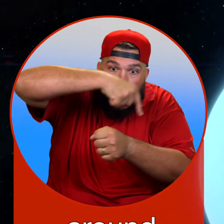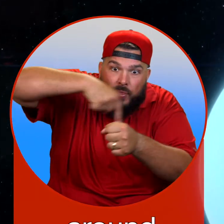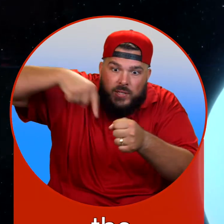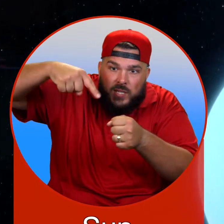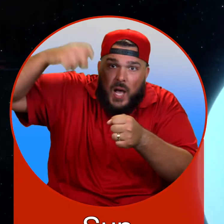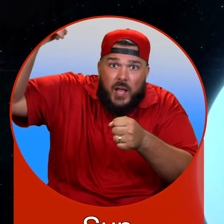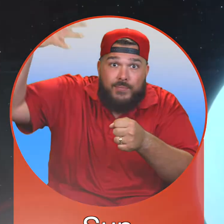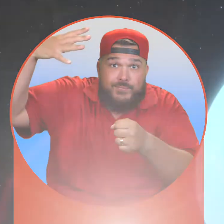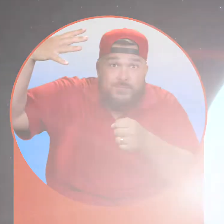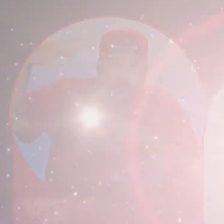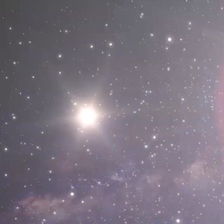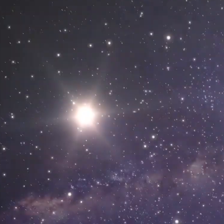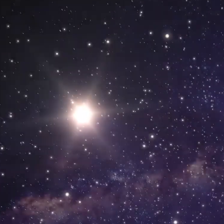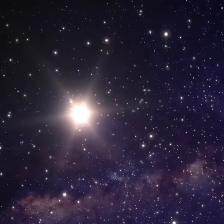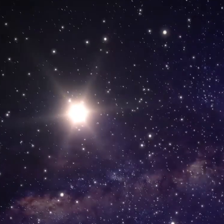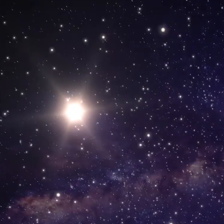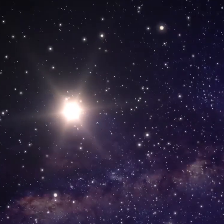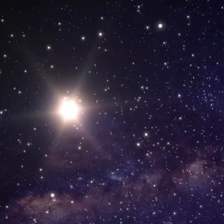around the sun.